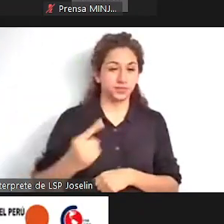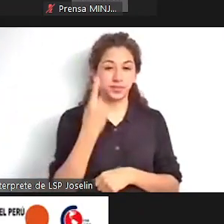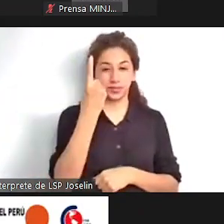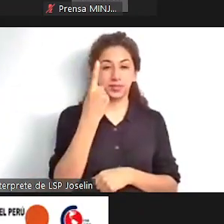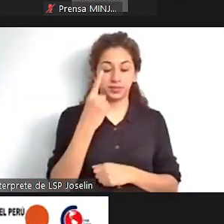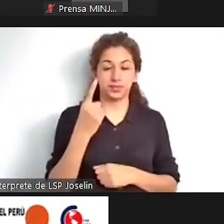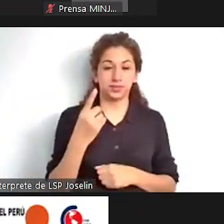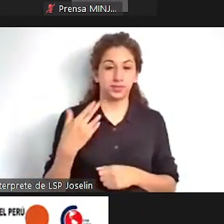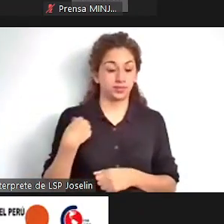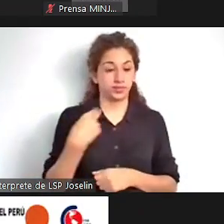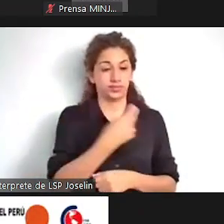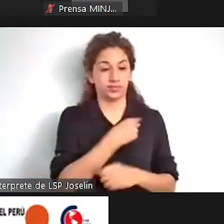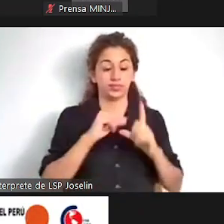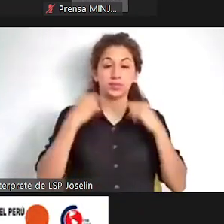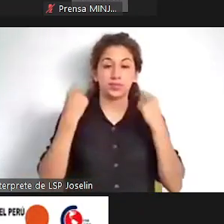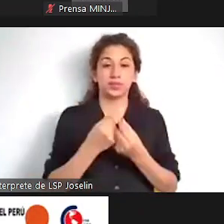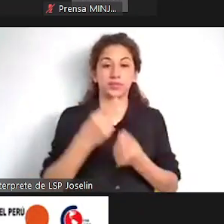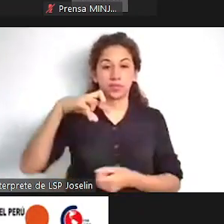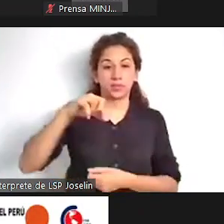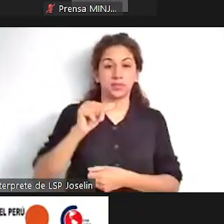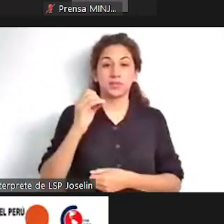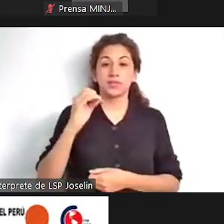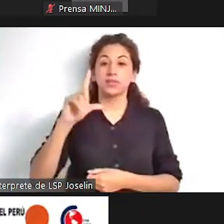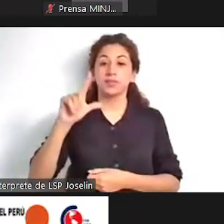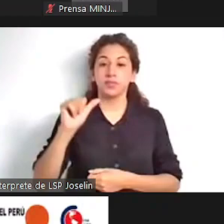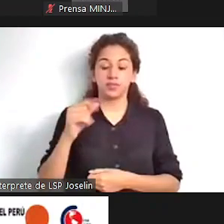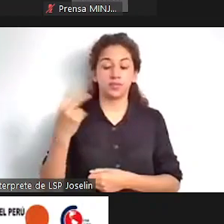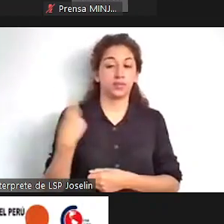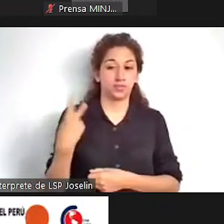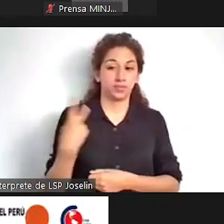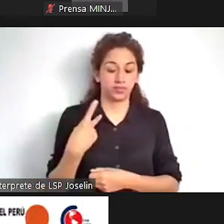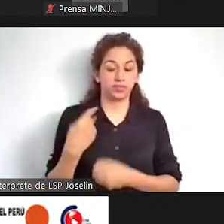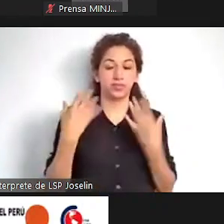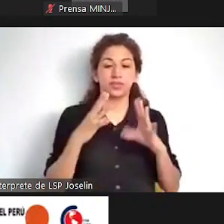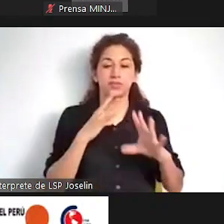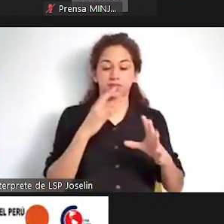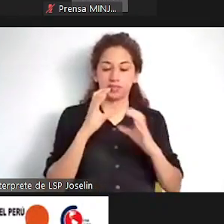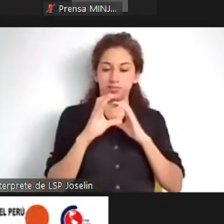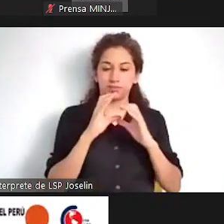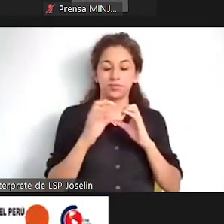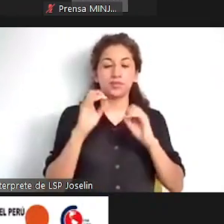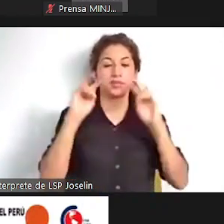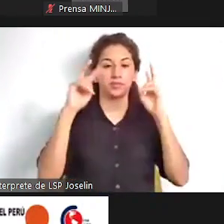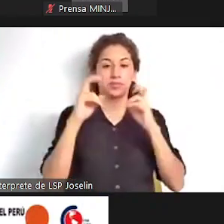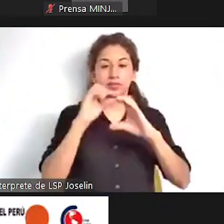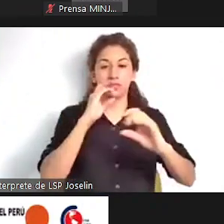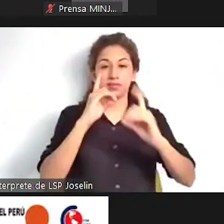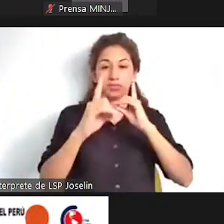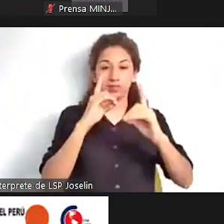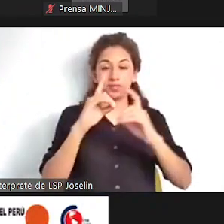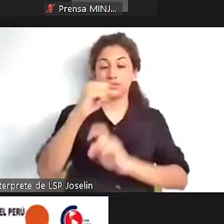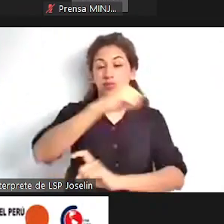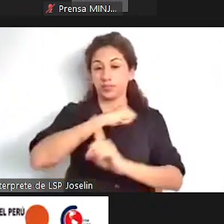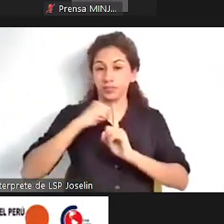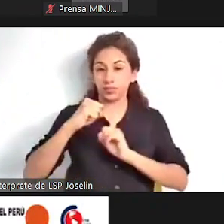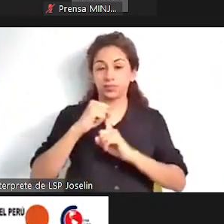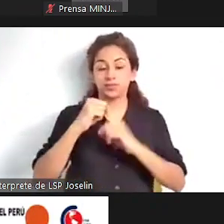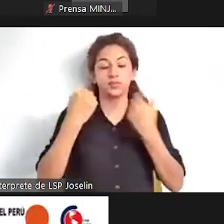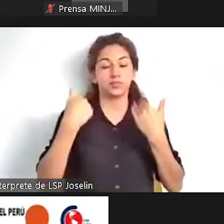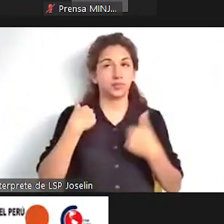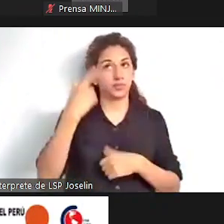and talking about the first intervention that we had both about and i we talked a little bit about dialogue social dialogue